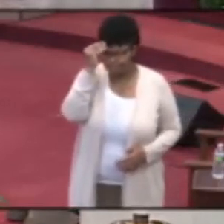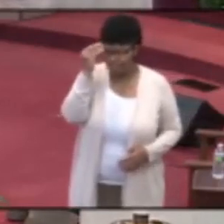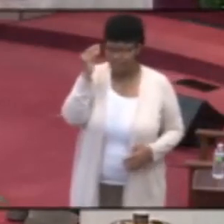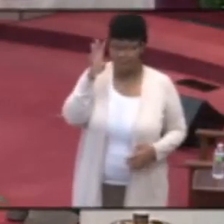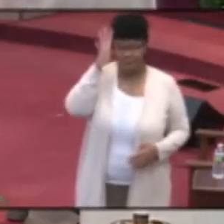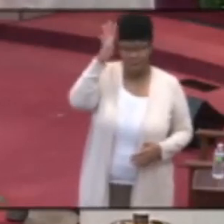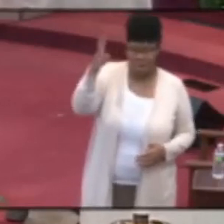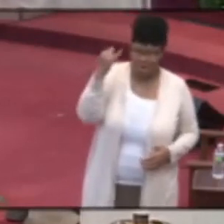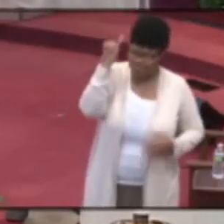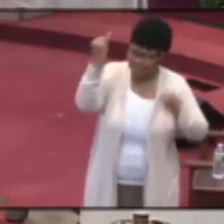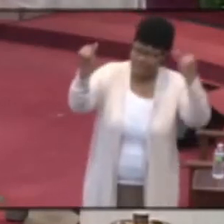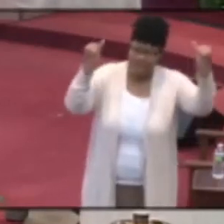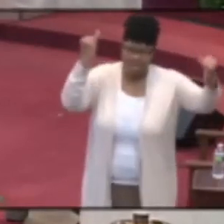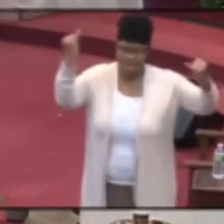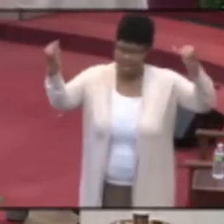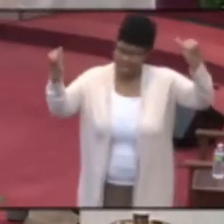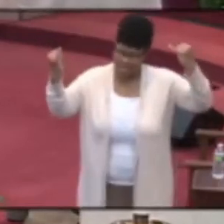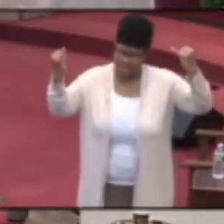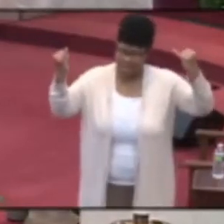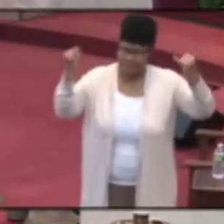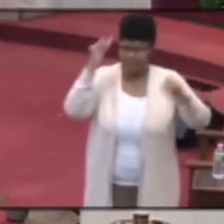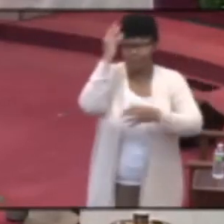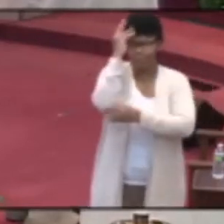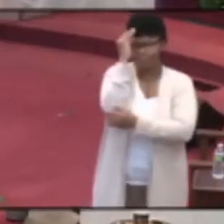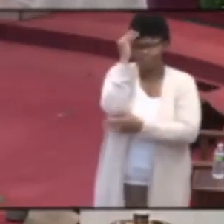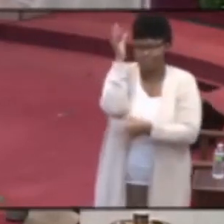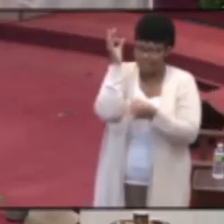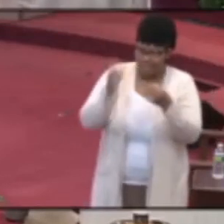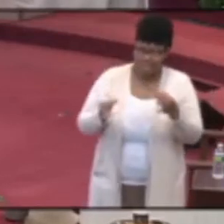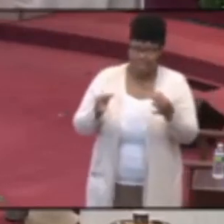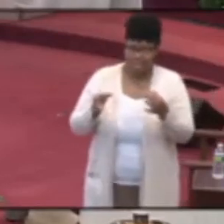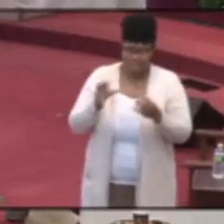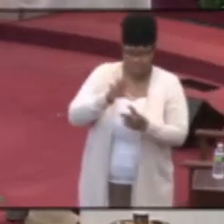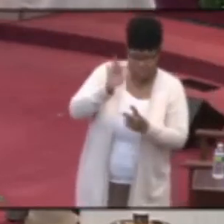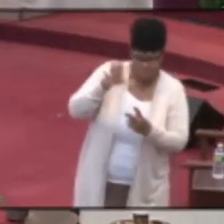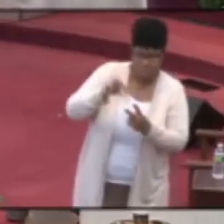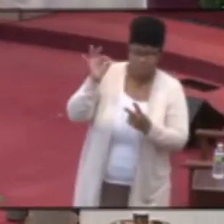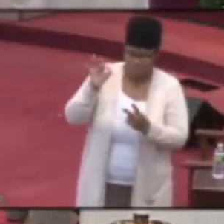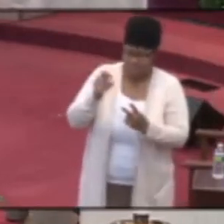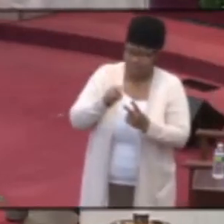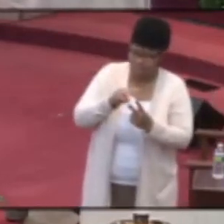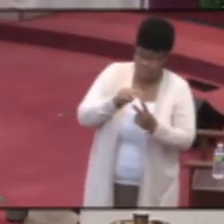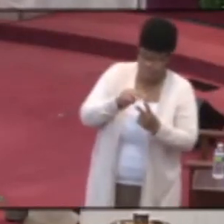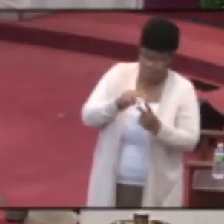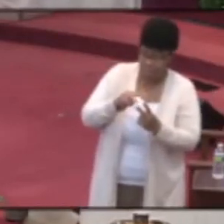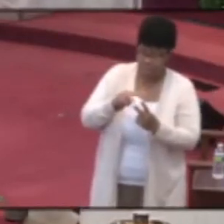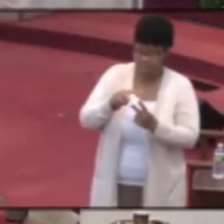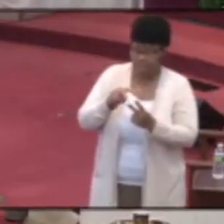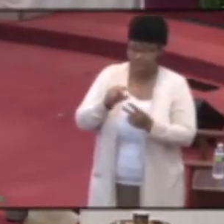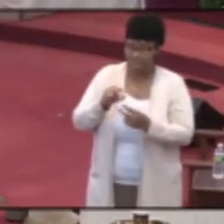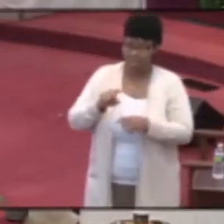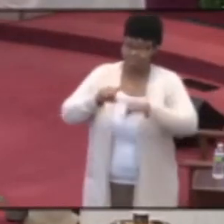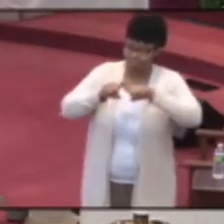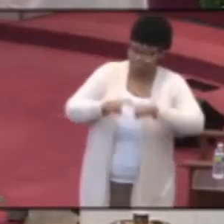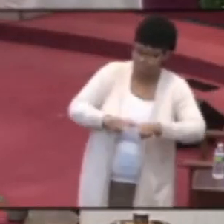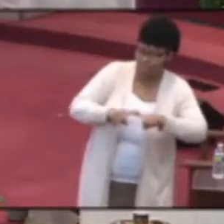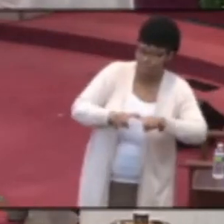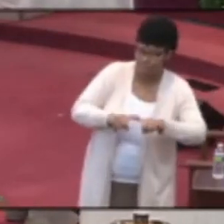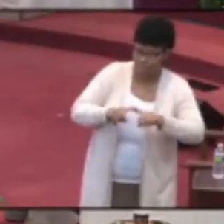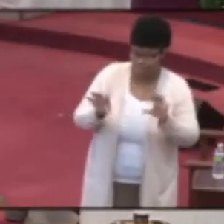creative imagination, his wrestlings and decisions, his choices and options are now all